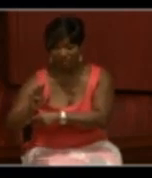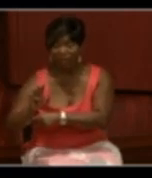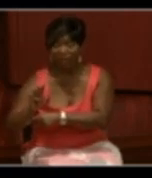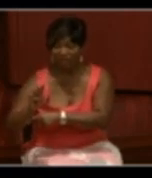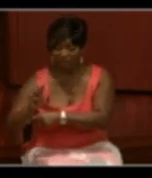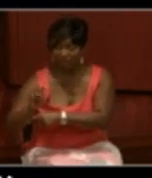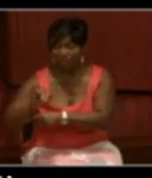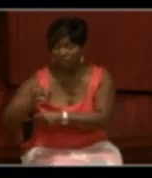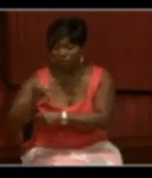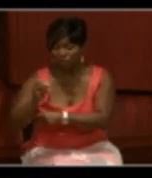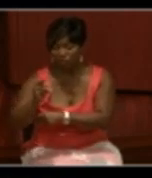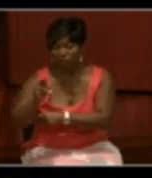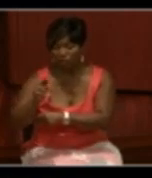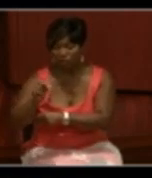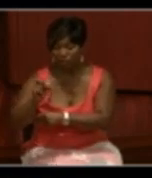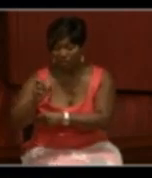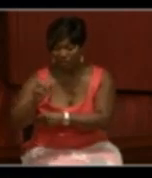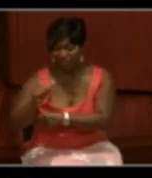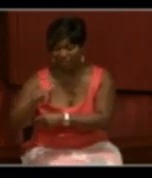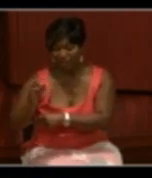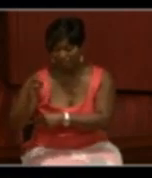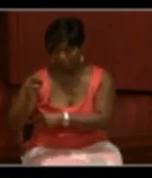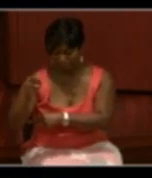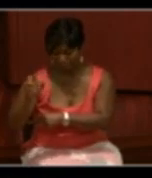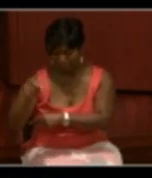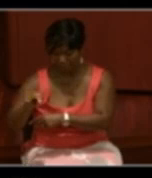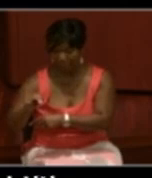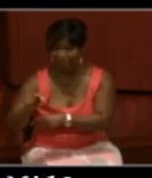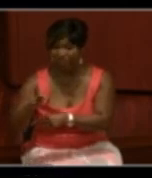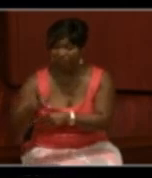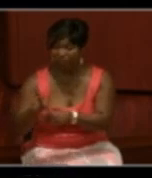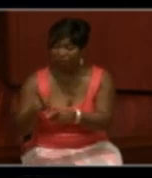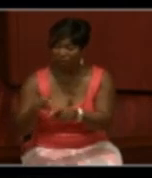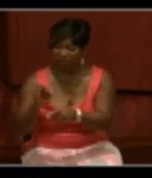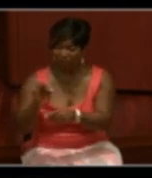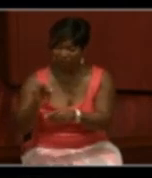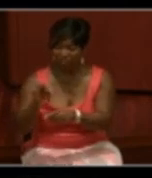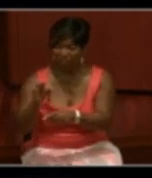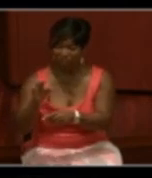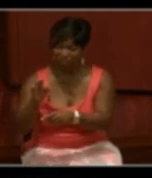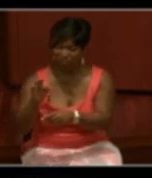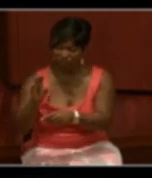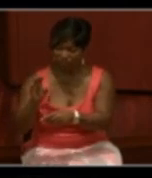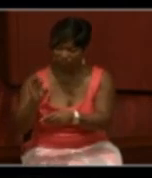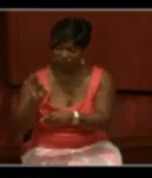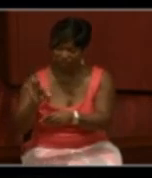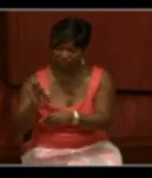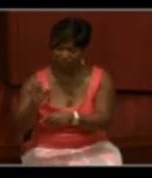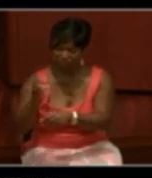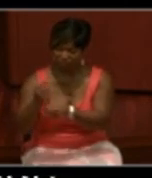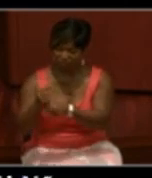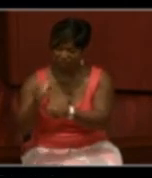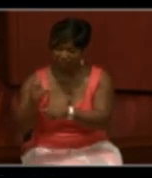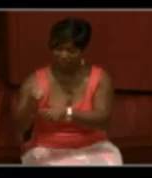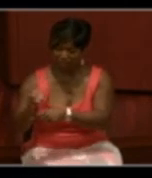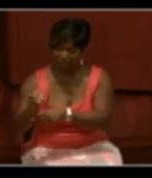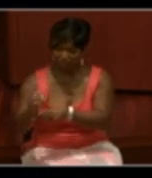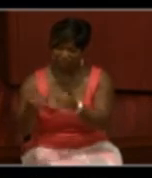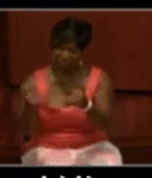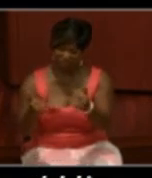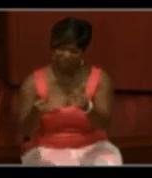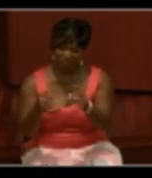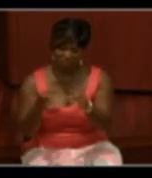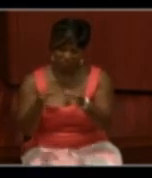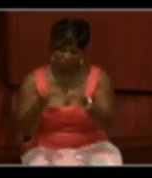of Committees and Inspectors of the Freedmen's Savings and Trust Company. Now I'm going to get to some examples of Freedmen's Bank